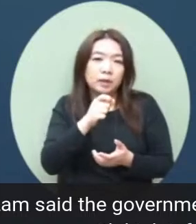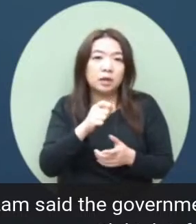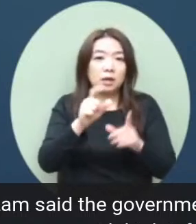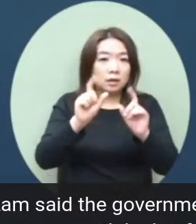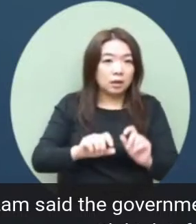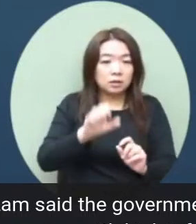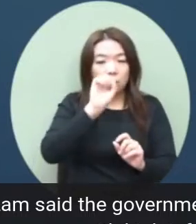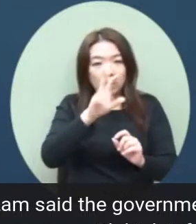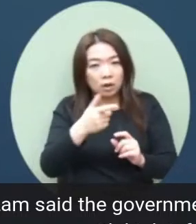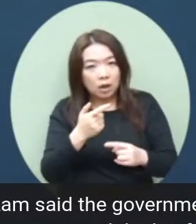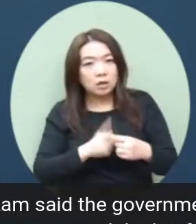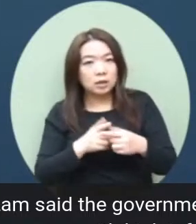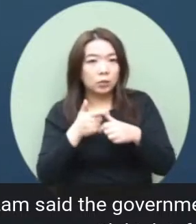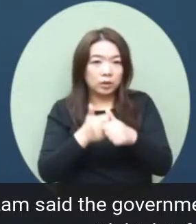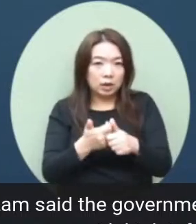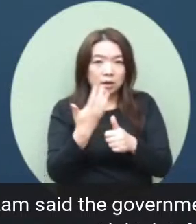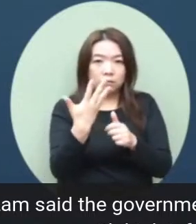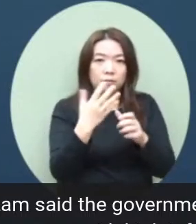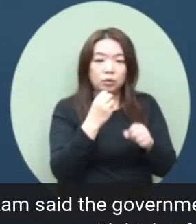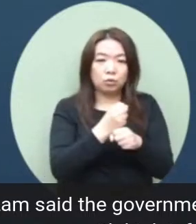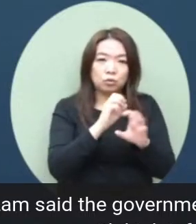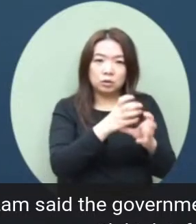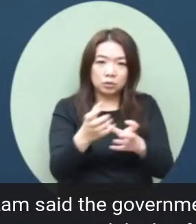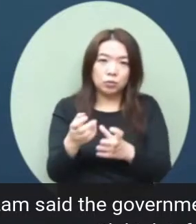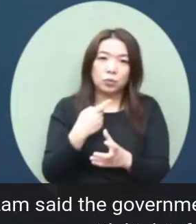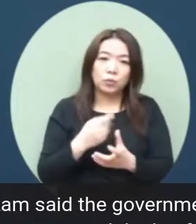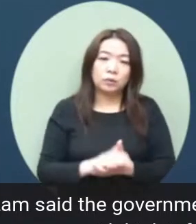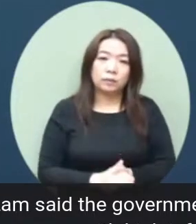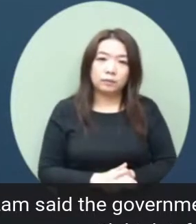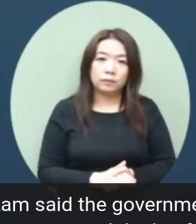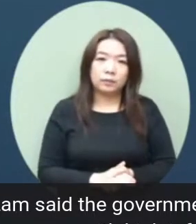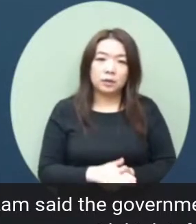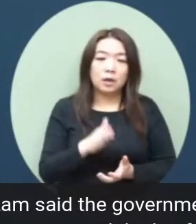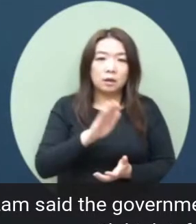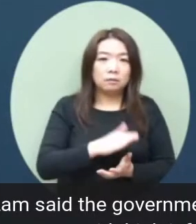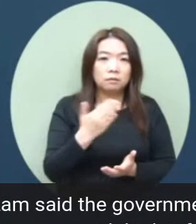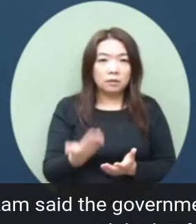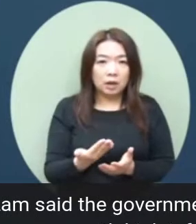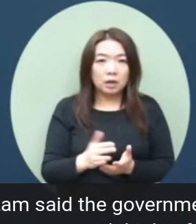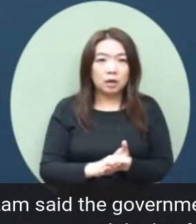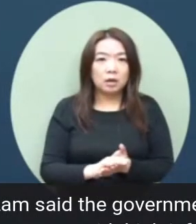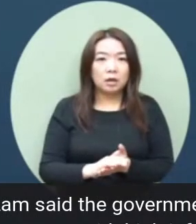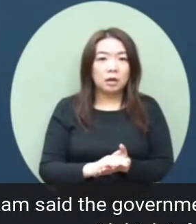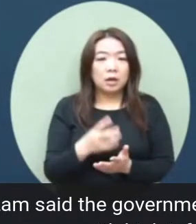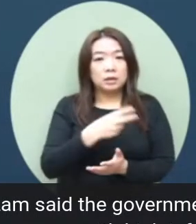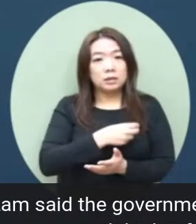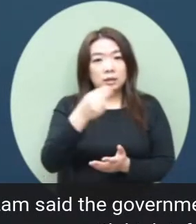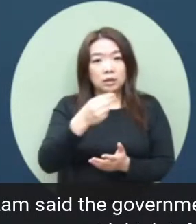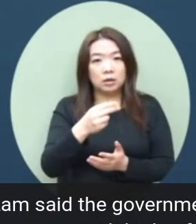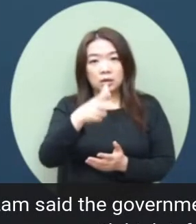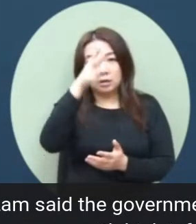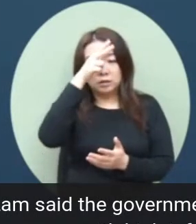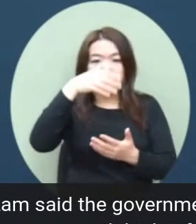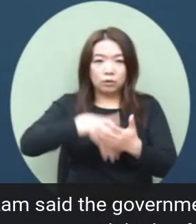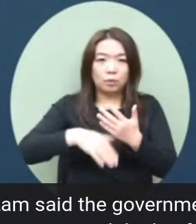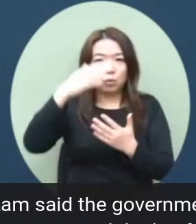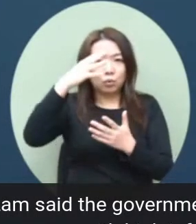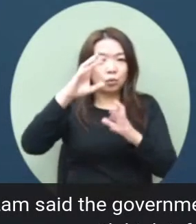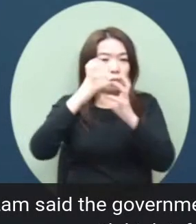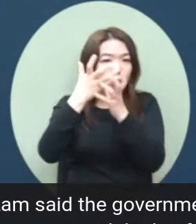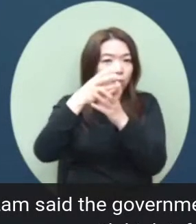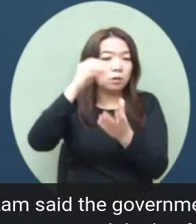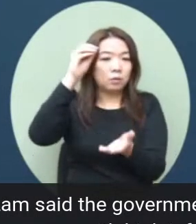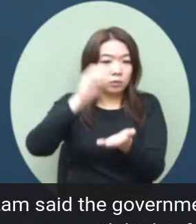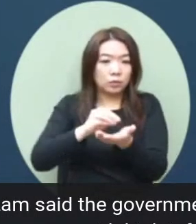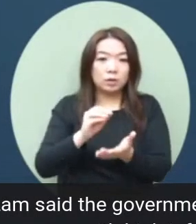that evening, Mr. Lee could only tell the media that the government will follow up on the work of the